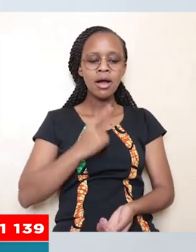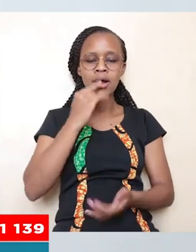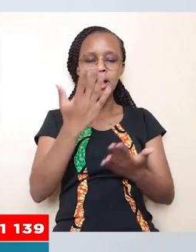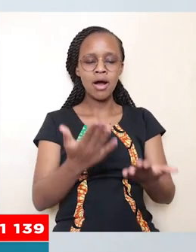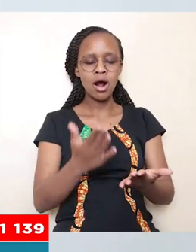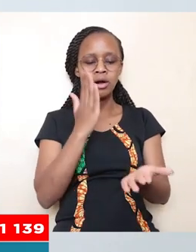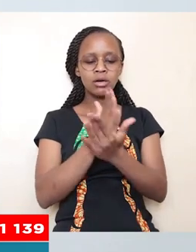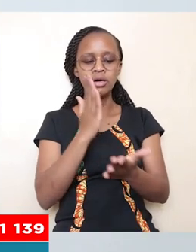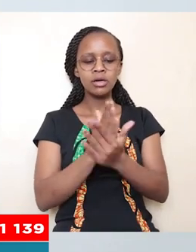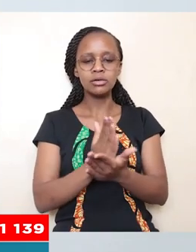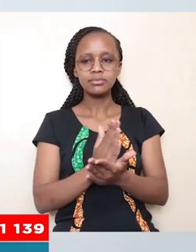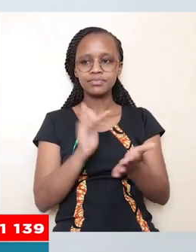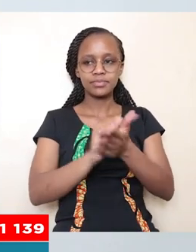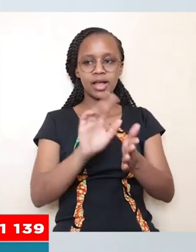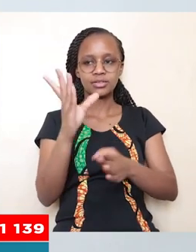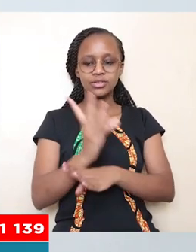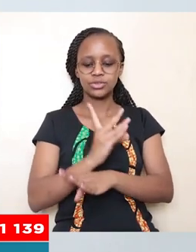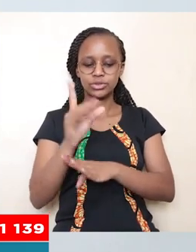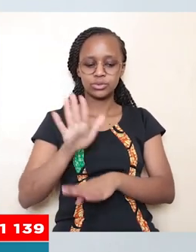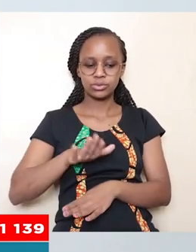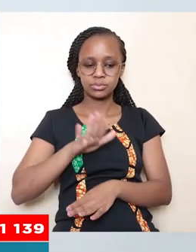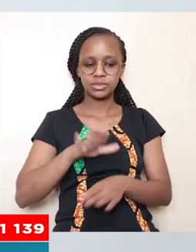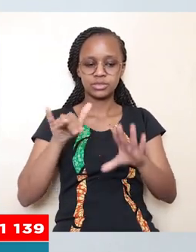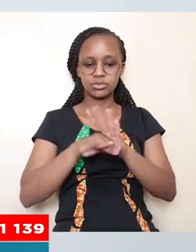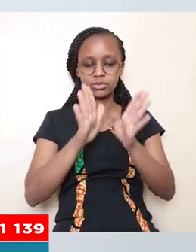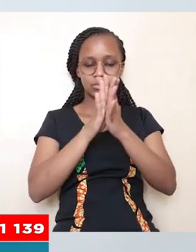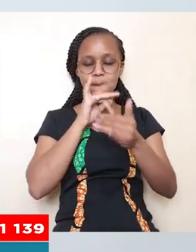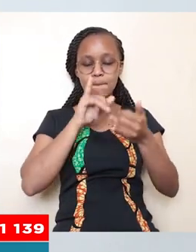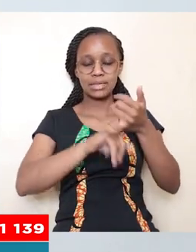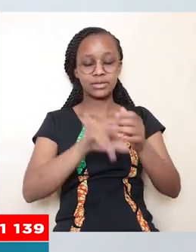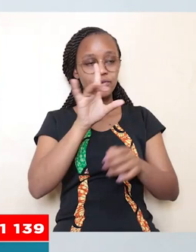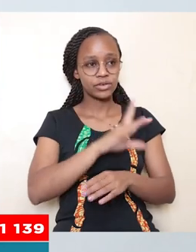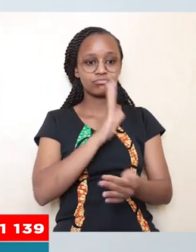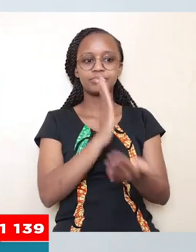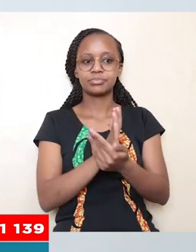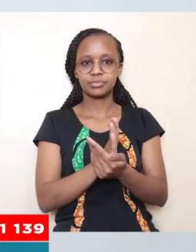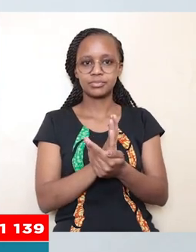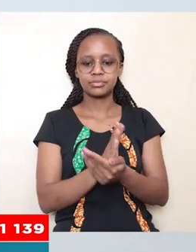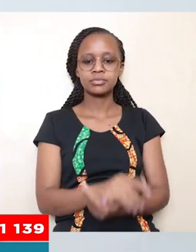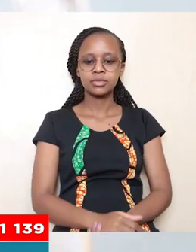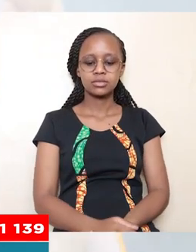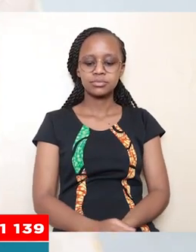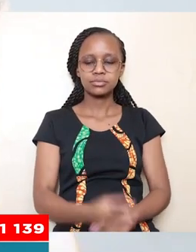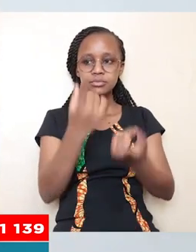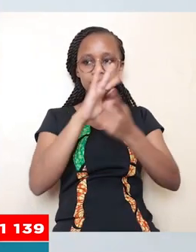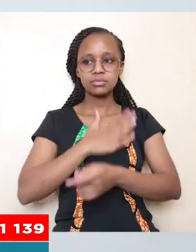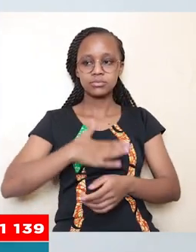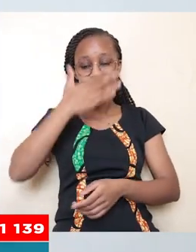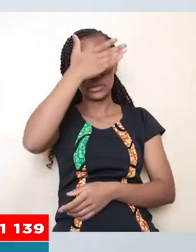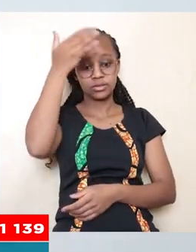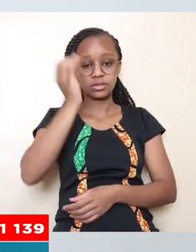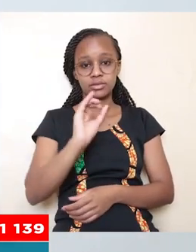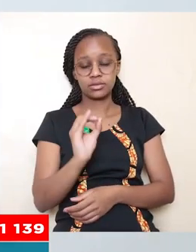told, which is true, that it is the duty of women to intercede for their marriages. Very true. But please don't